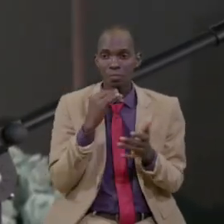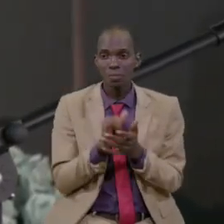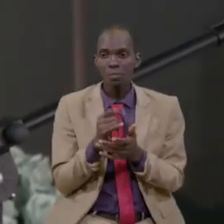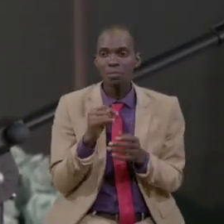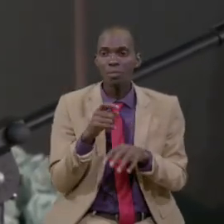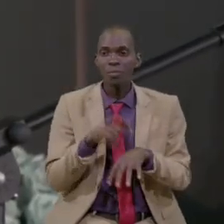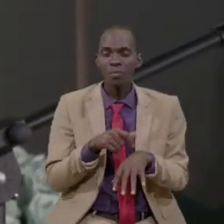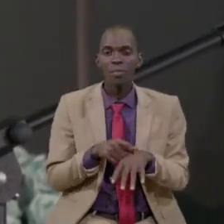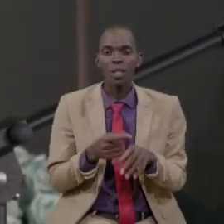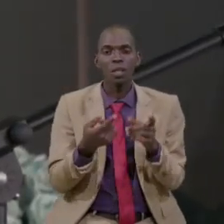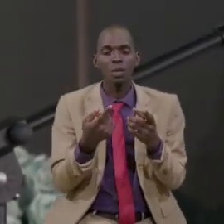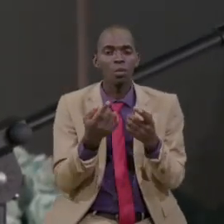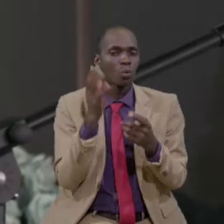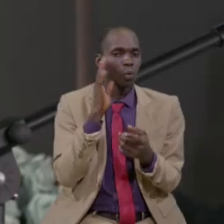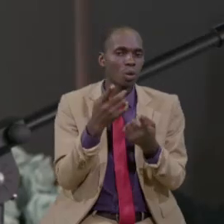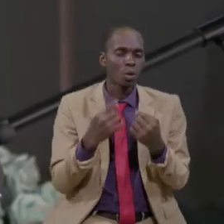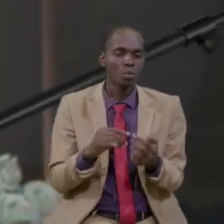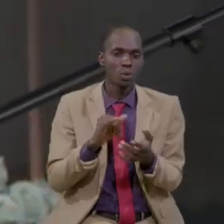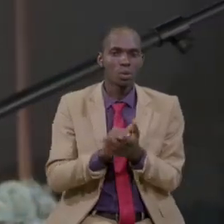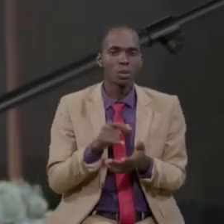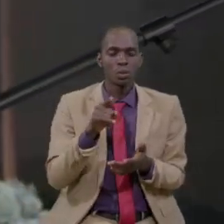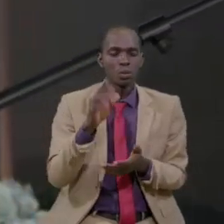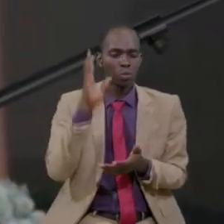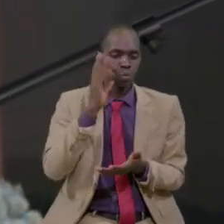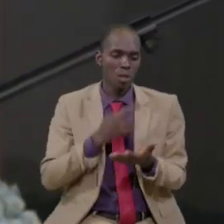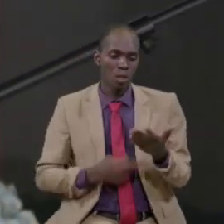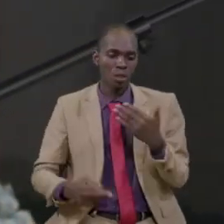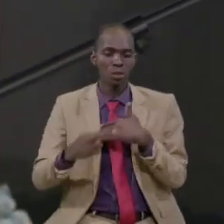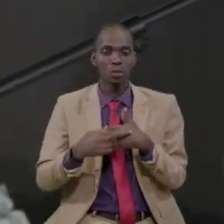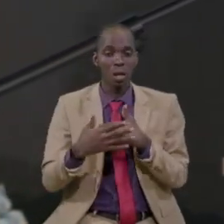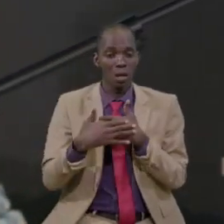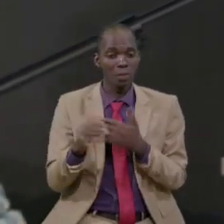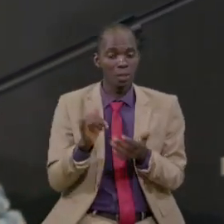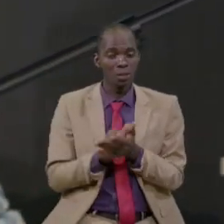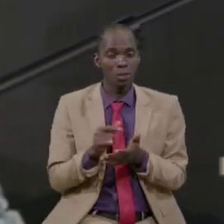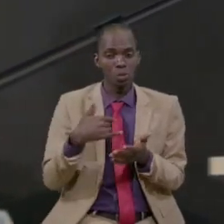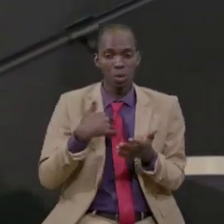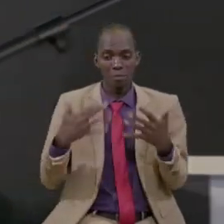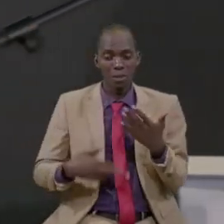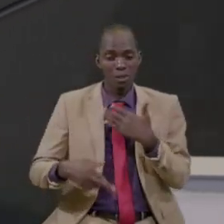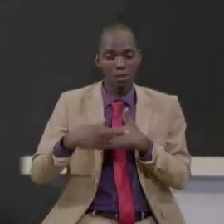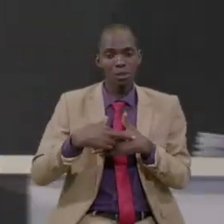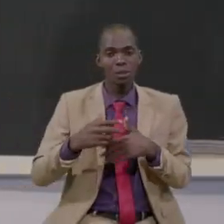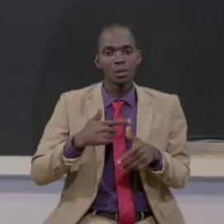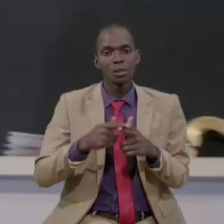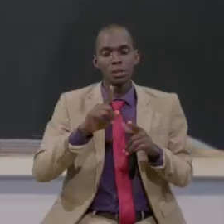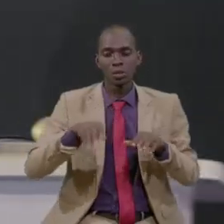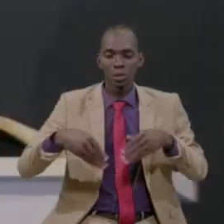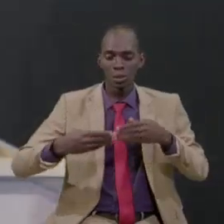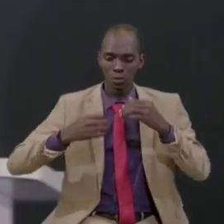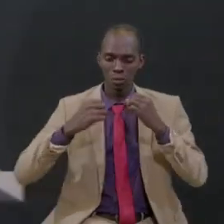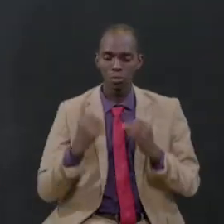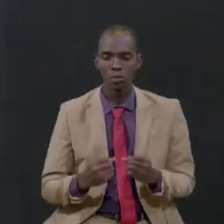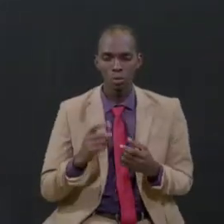then after that restoration, you strengthen your brethren. And then we're told